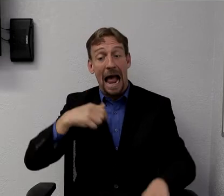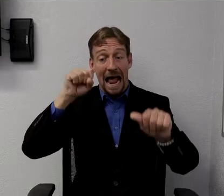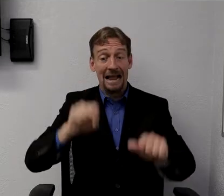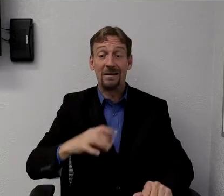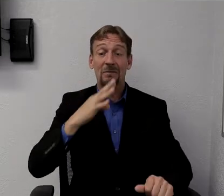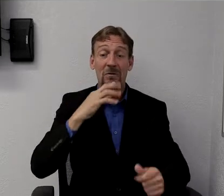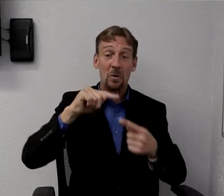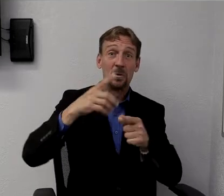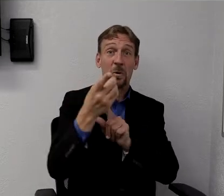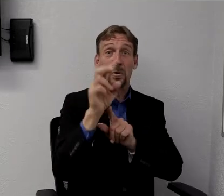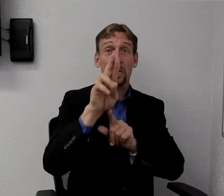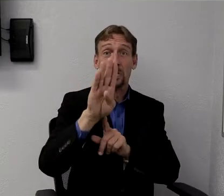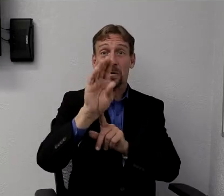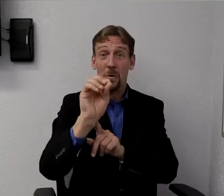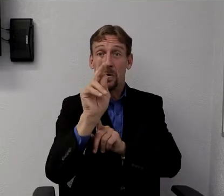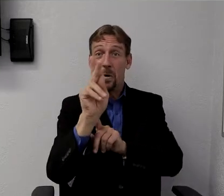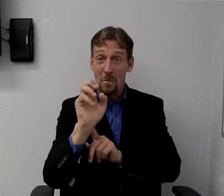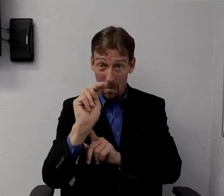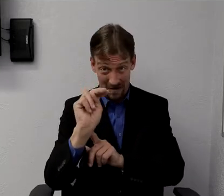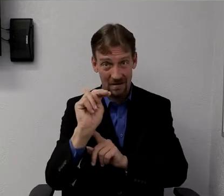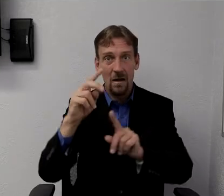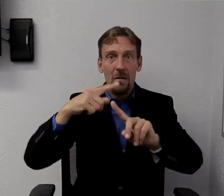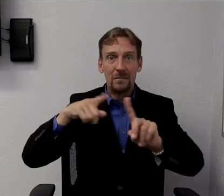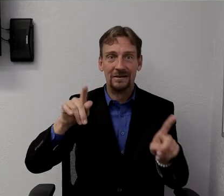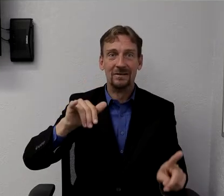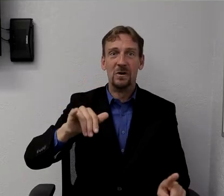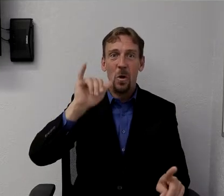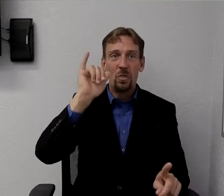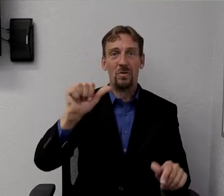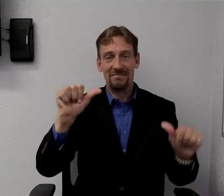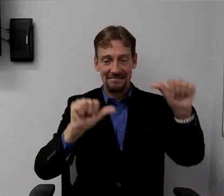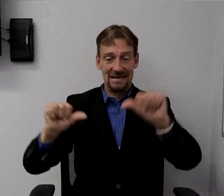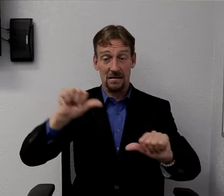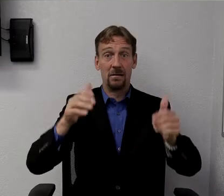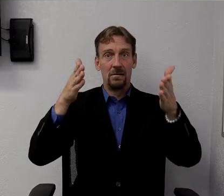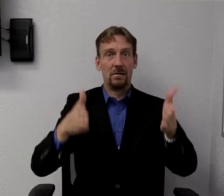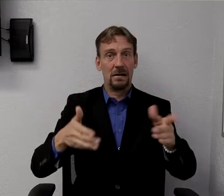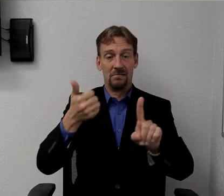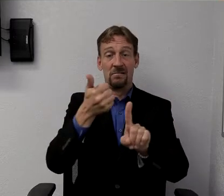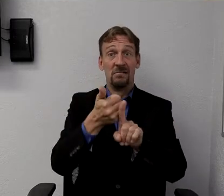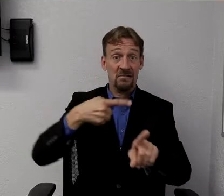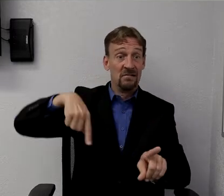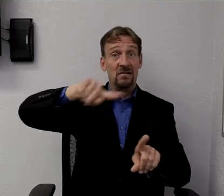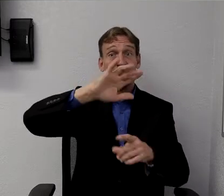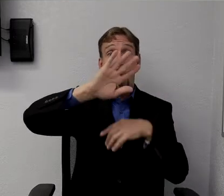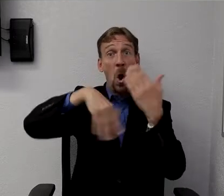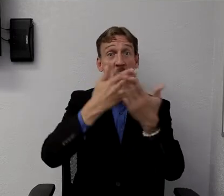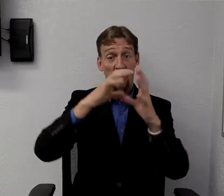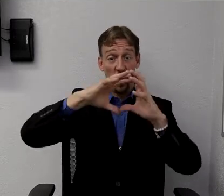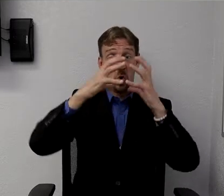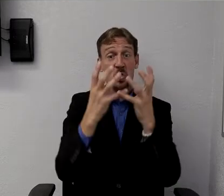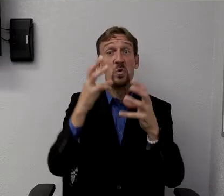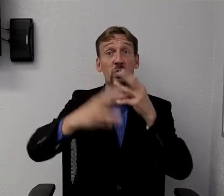Dr. Boken, our epidemiologist, and yes, those scientists and across the world